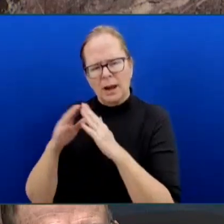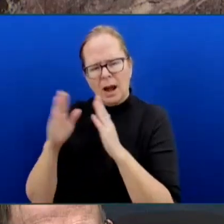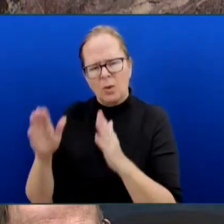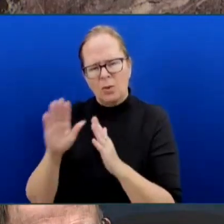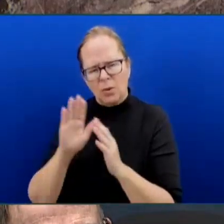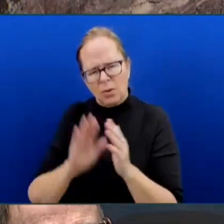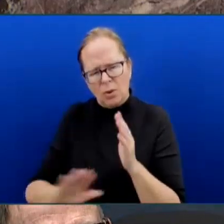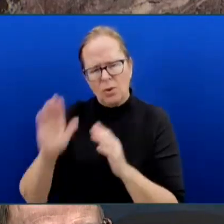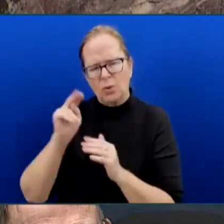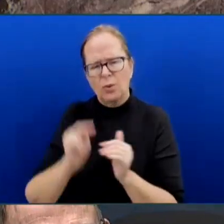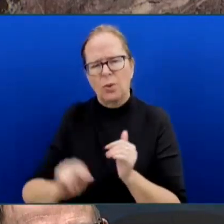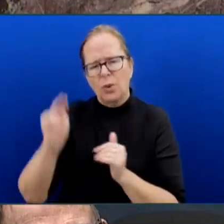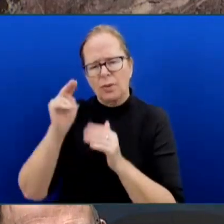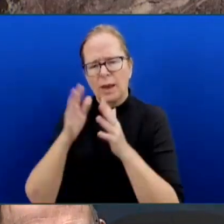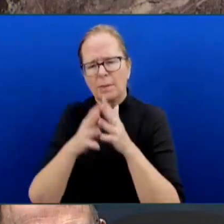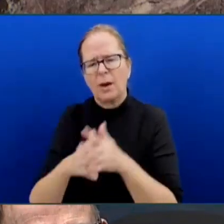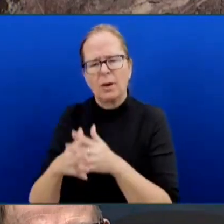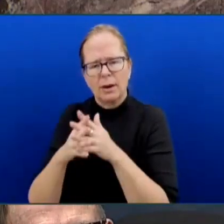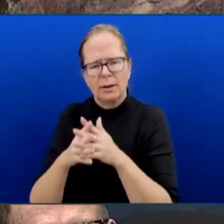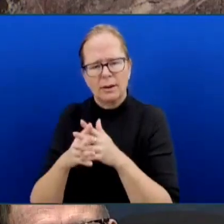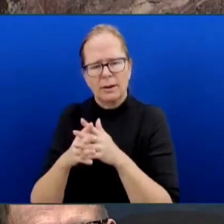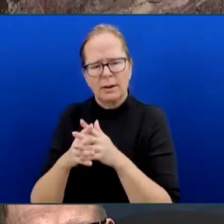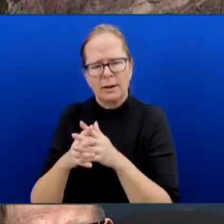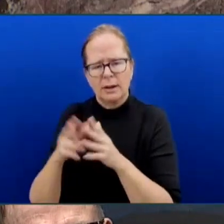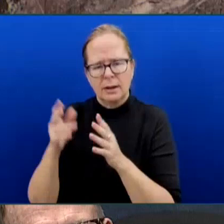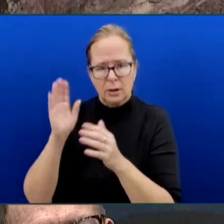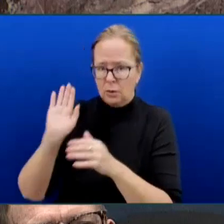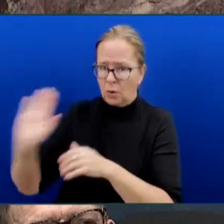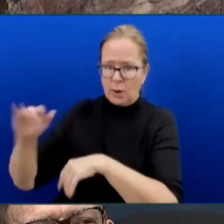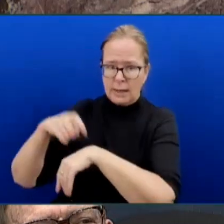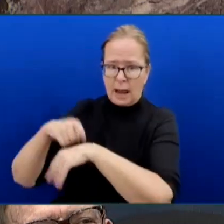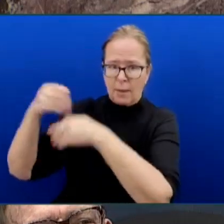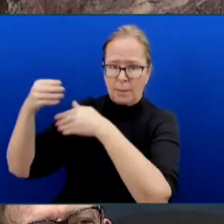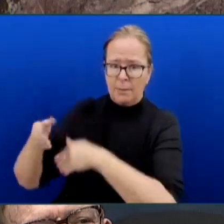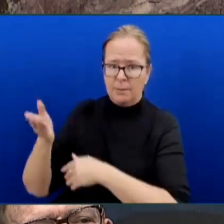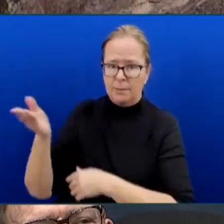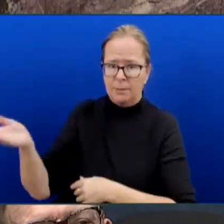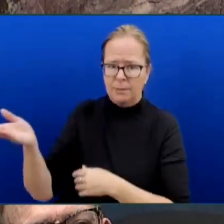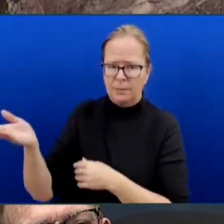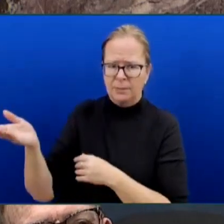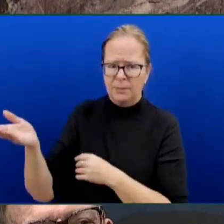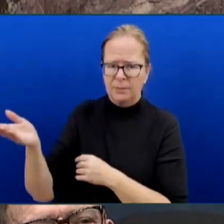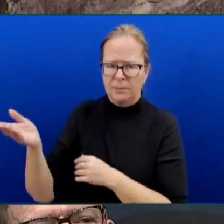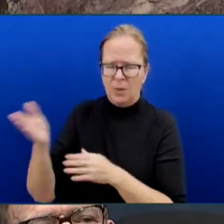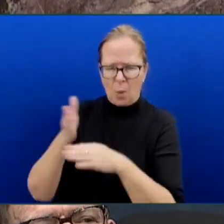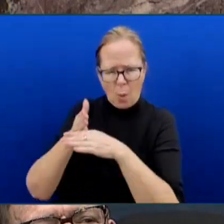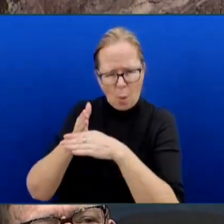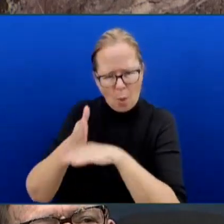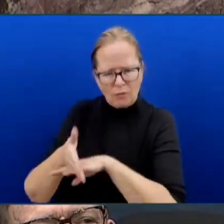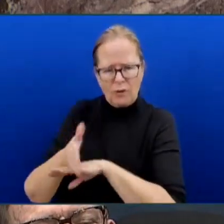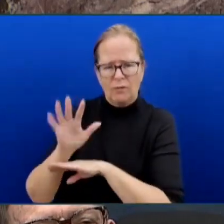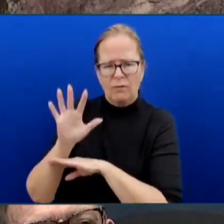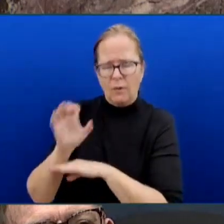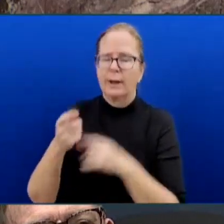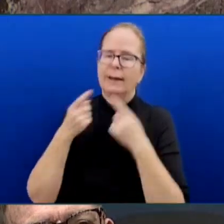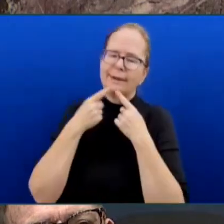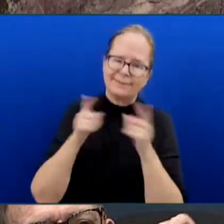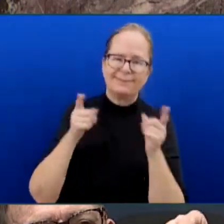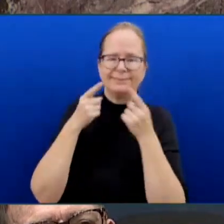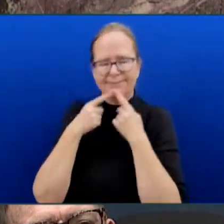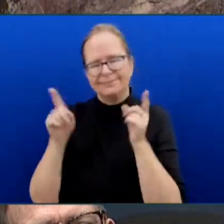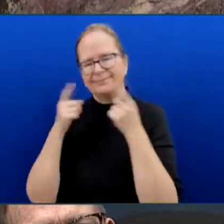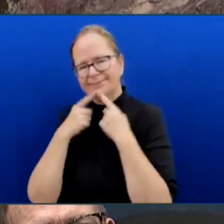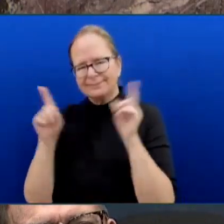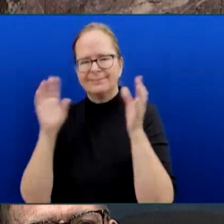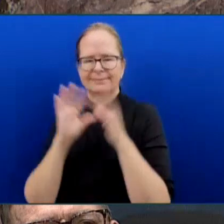of over 500 announcements by the NDP, what are we seeing? Housing prices are going up, and housing starts